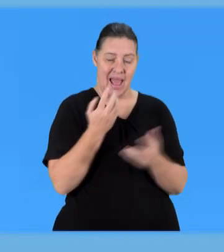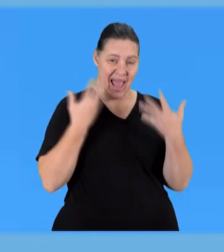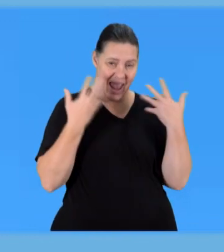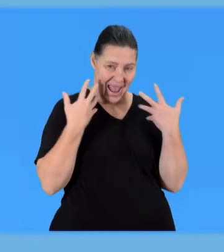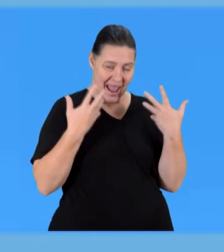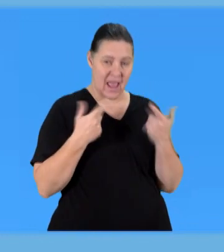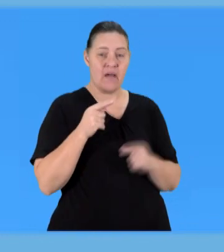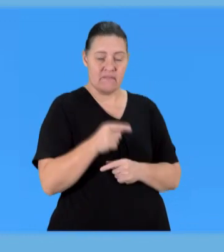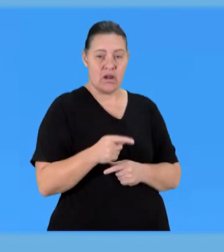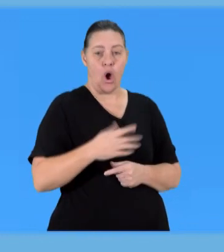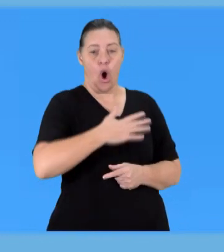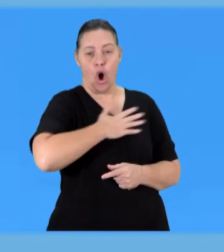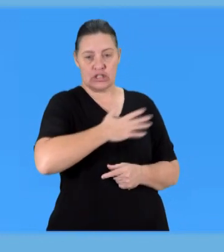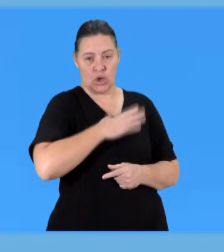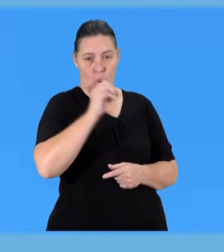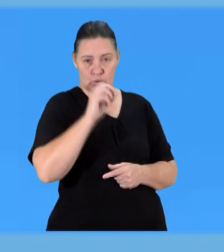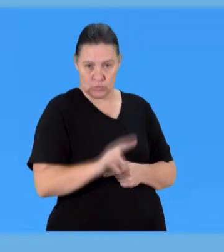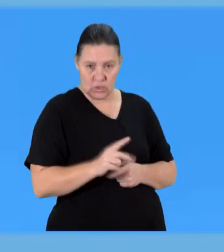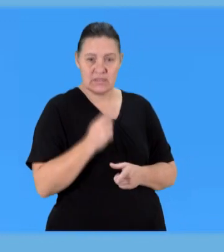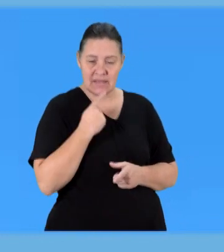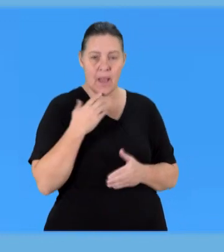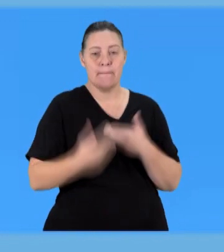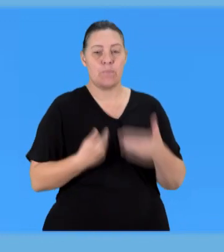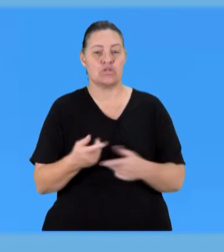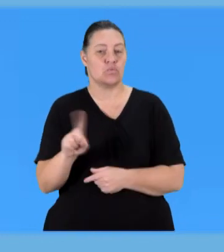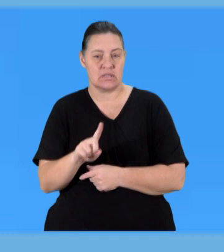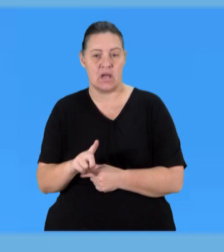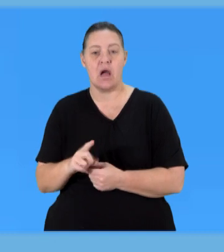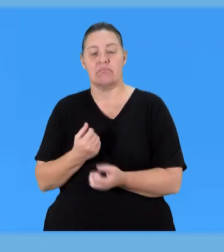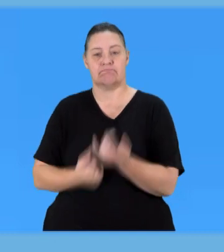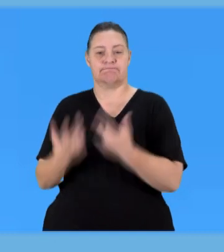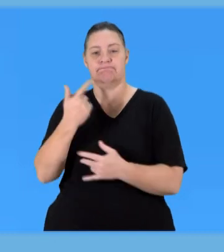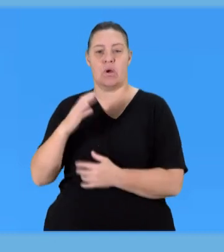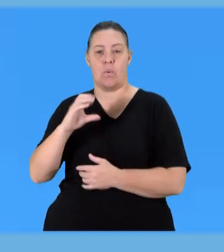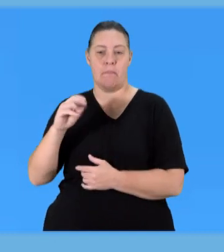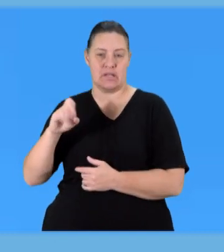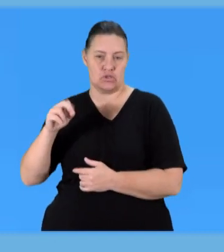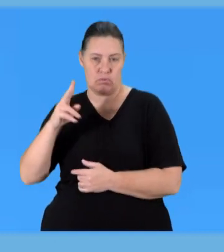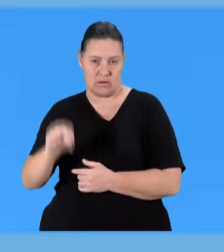air, particularly oxygen from it, we're saying that it is undergoing the process of combustion.